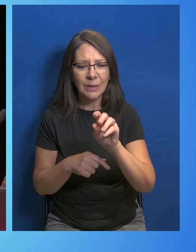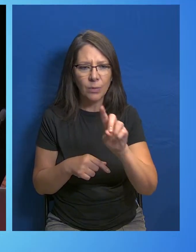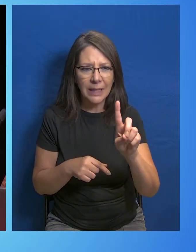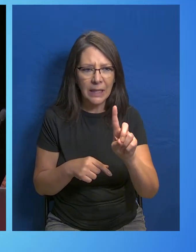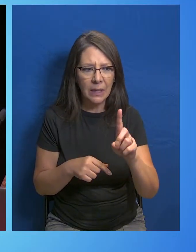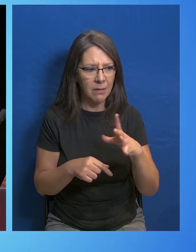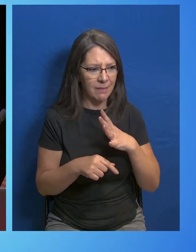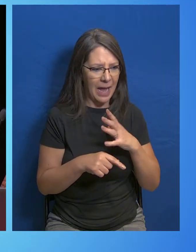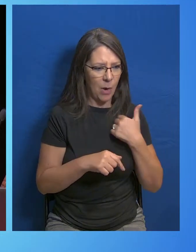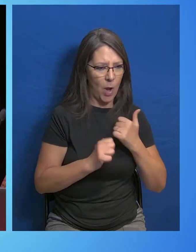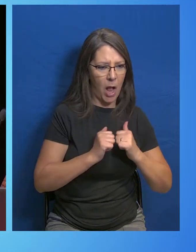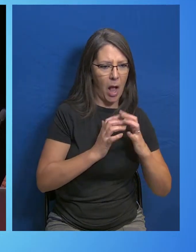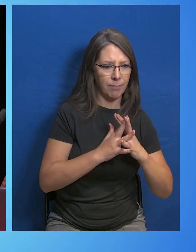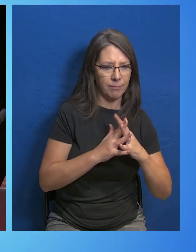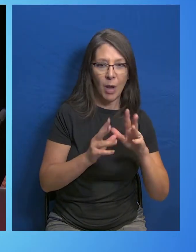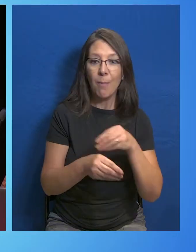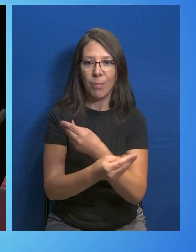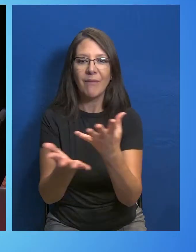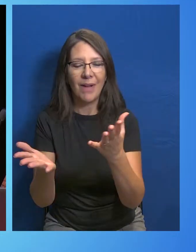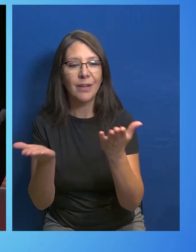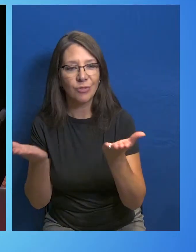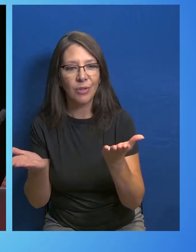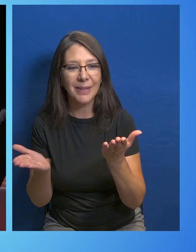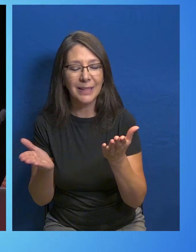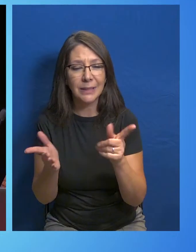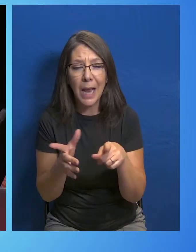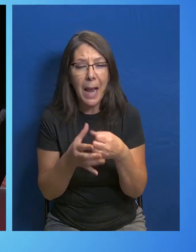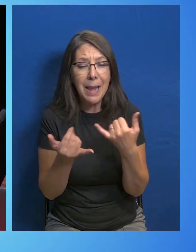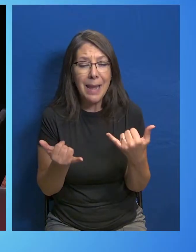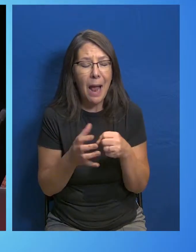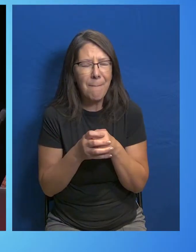Since 1987, itinerant services has since grown to